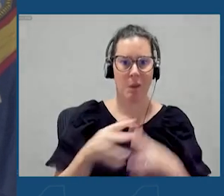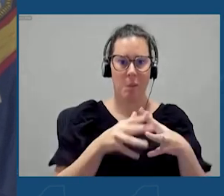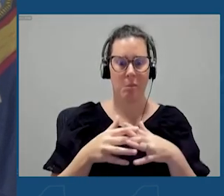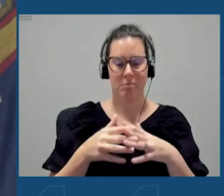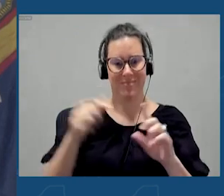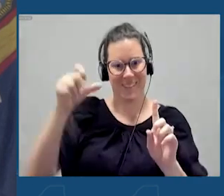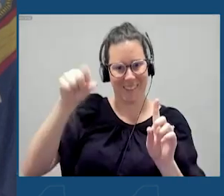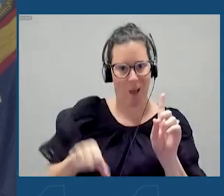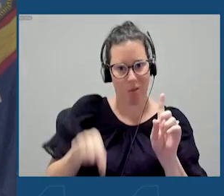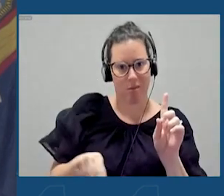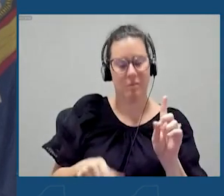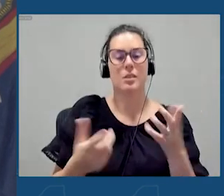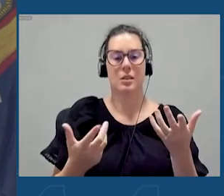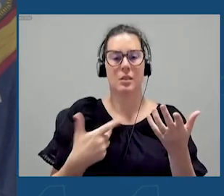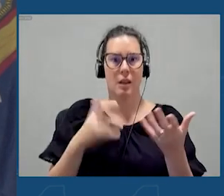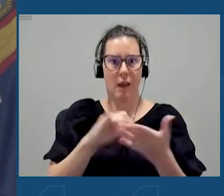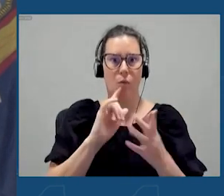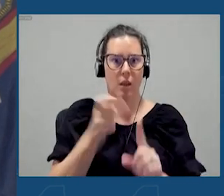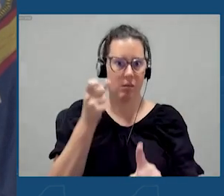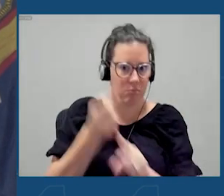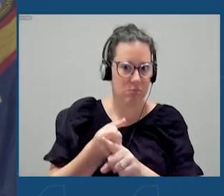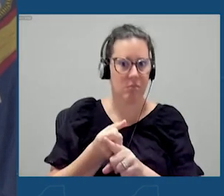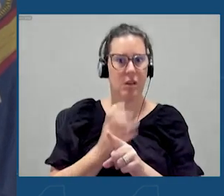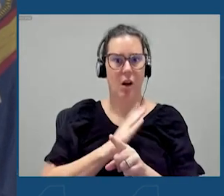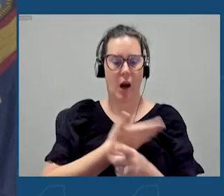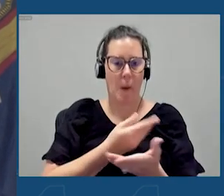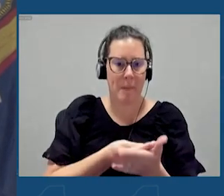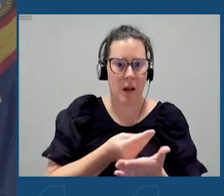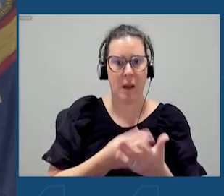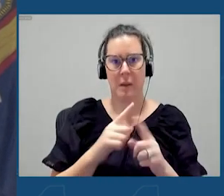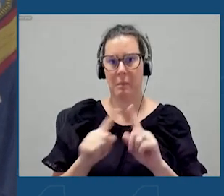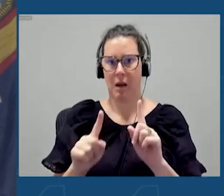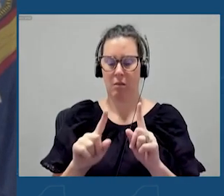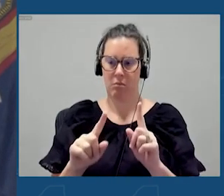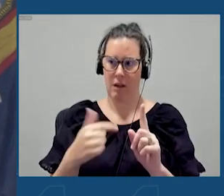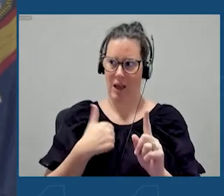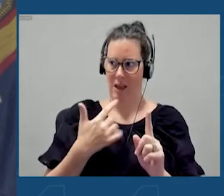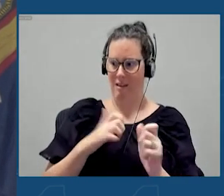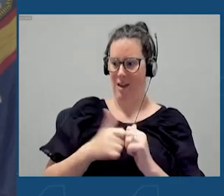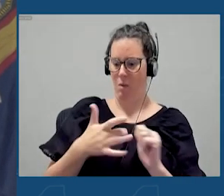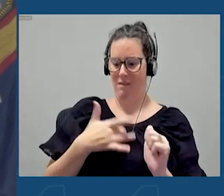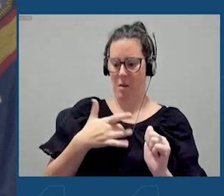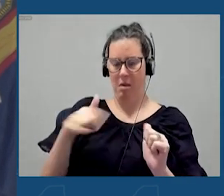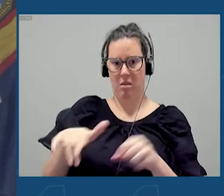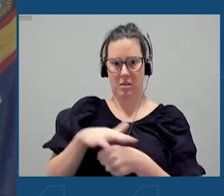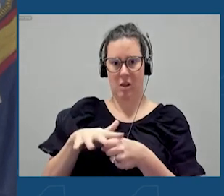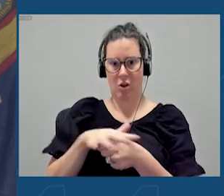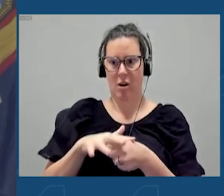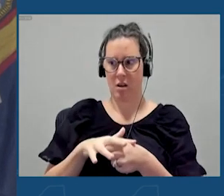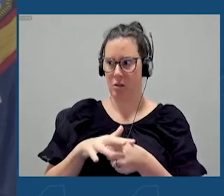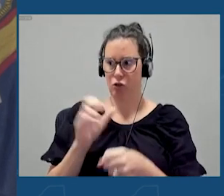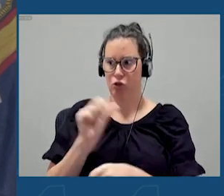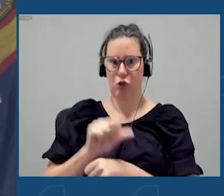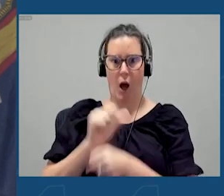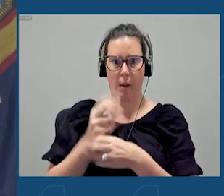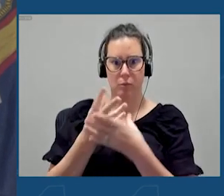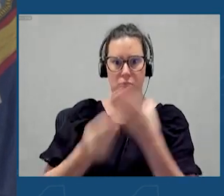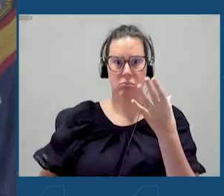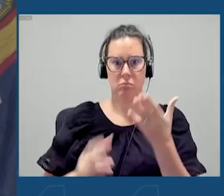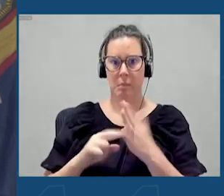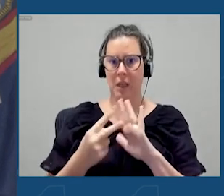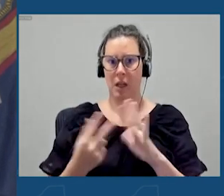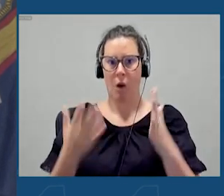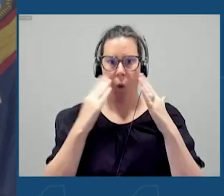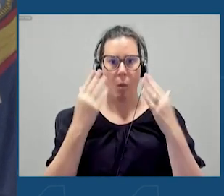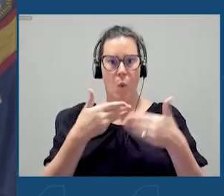but also for our psychology, how you feel about a region. And when the jobs disappeared, many times hope disappeared.